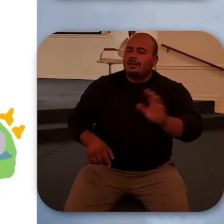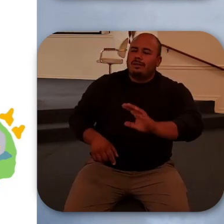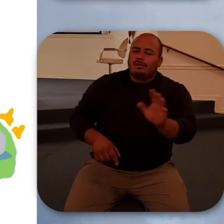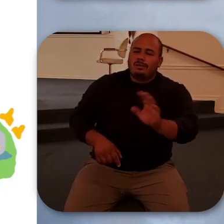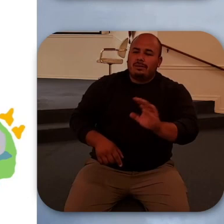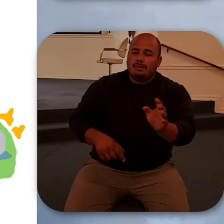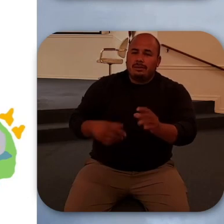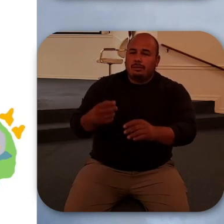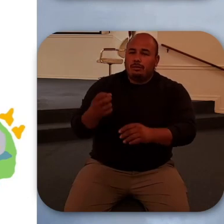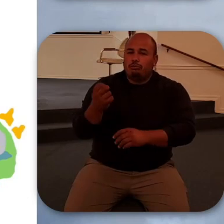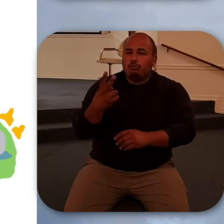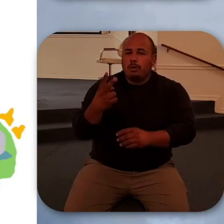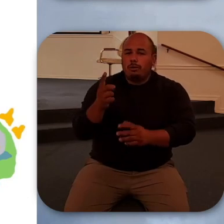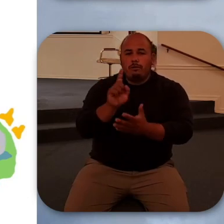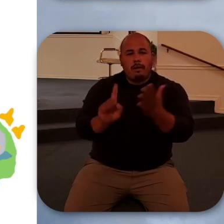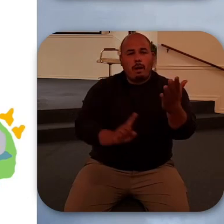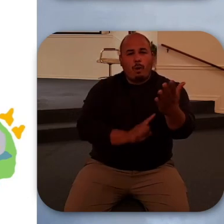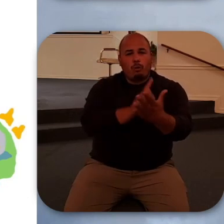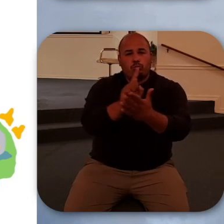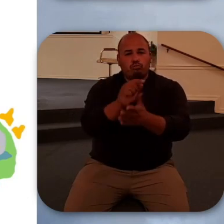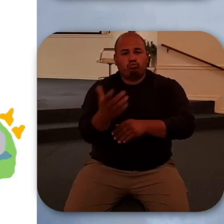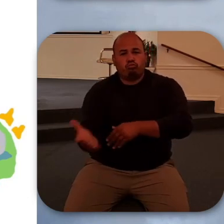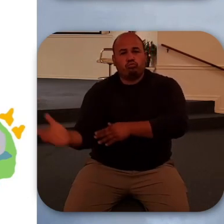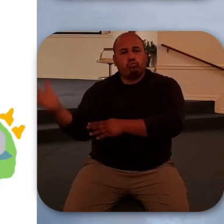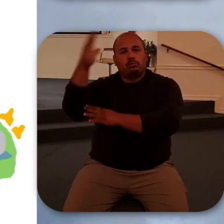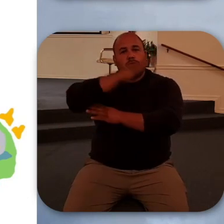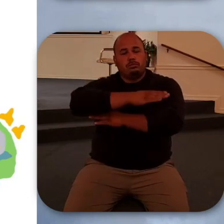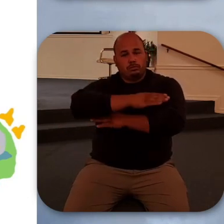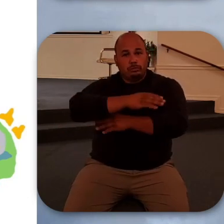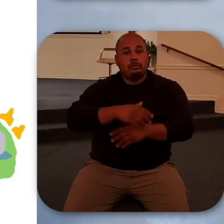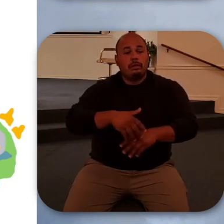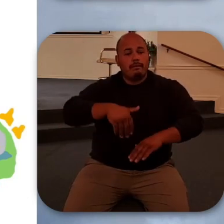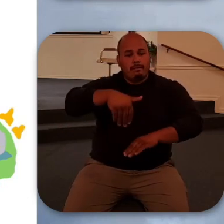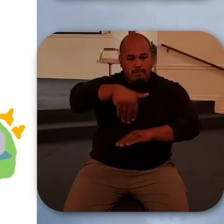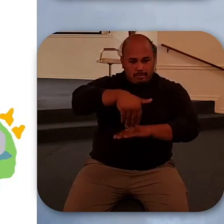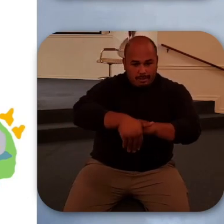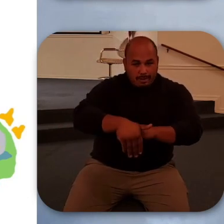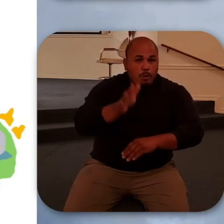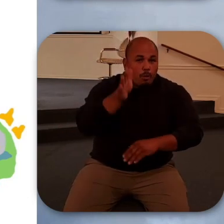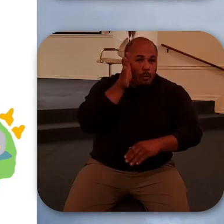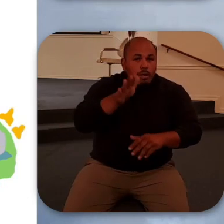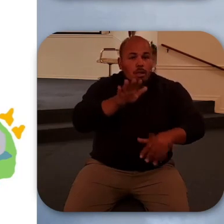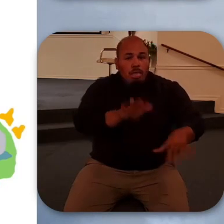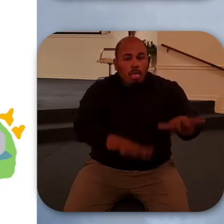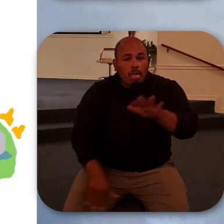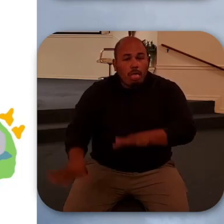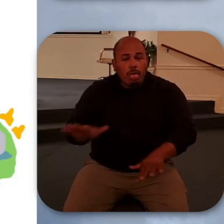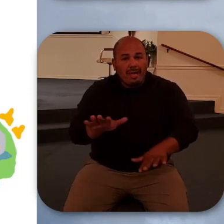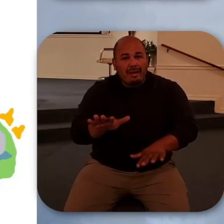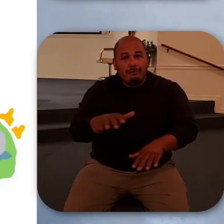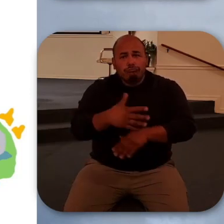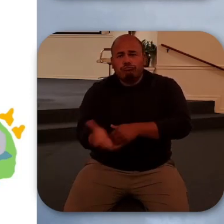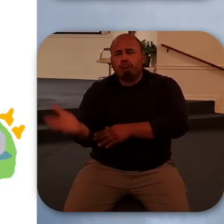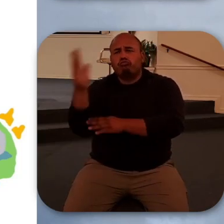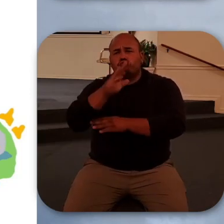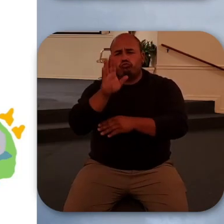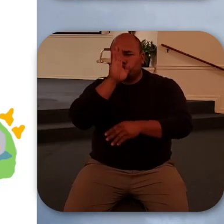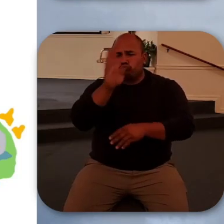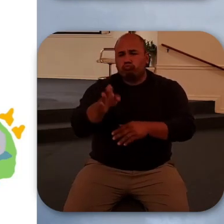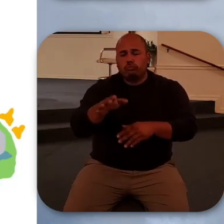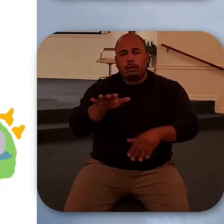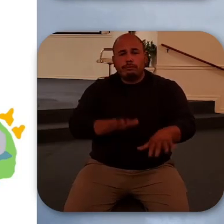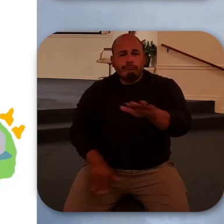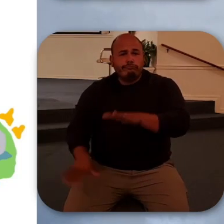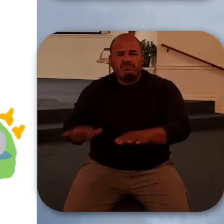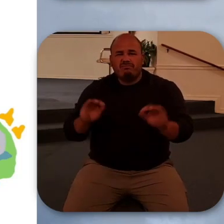they see by this world's light. It is when a person walks at night that they stumble, for they have no light. After he had said